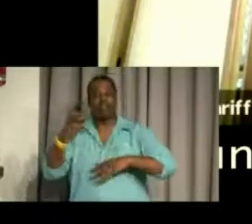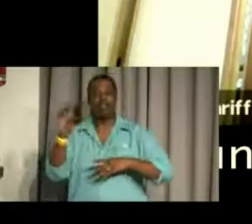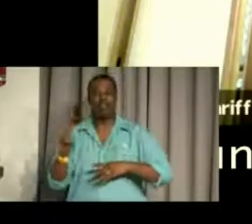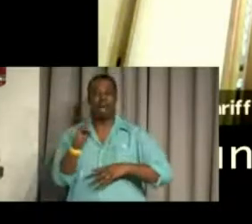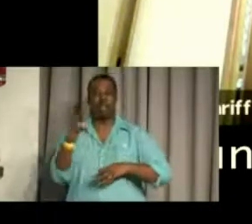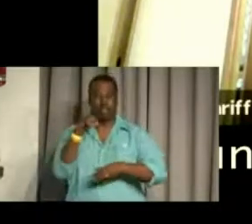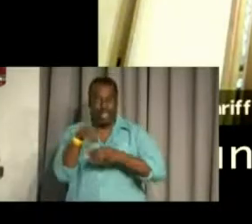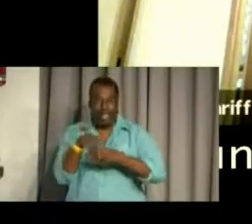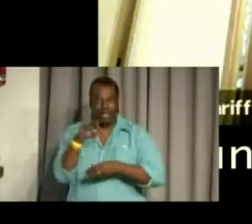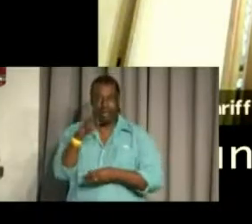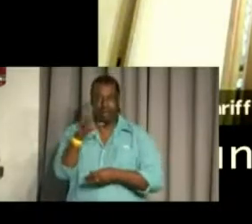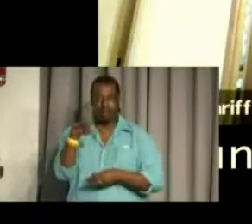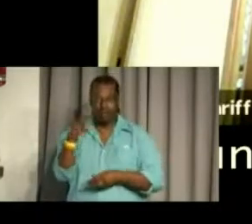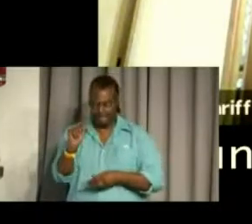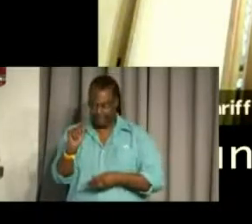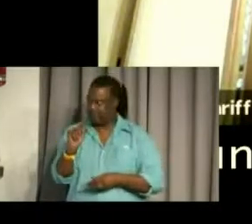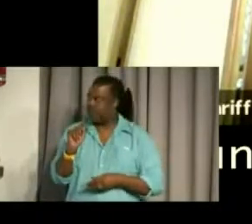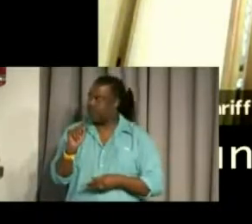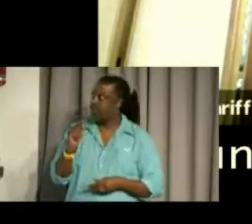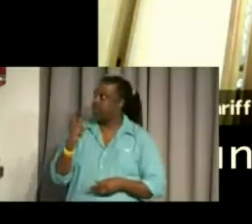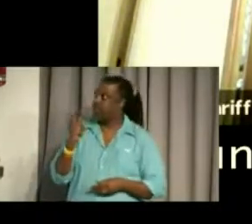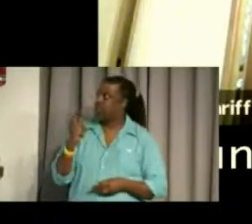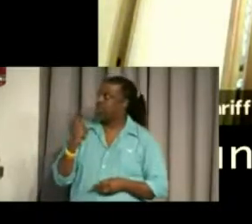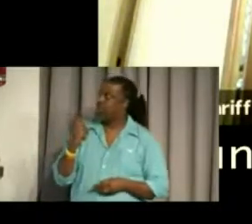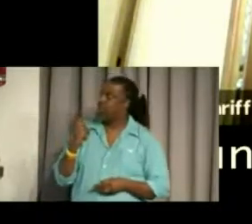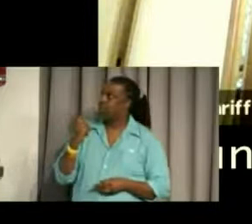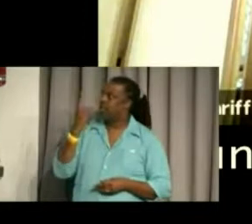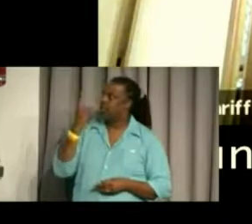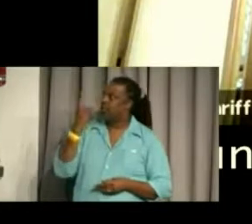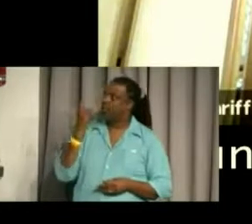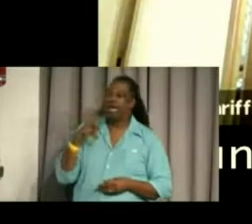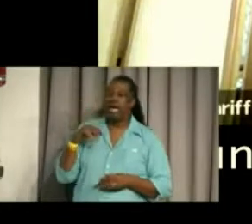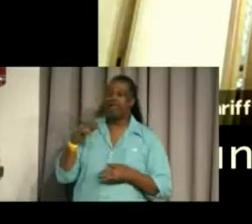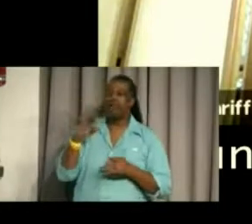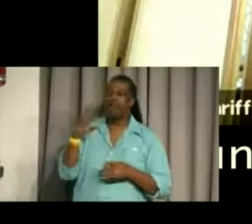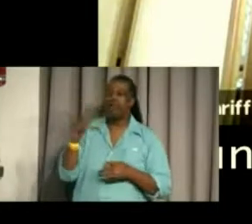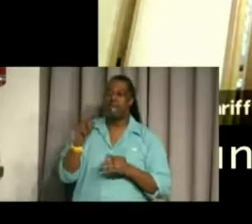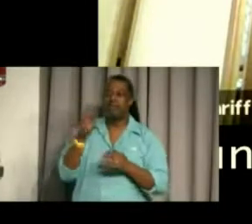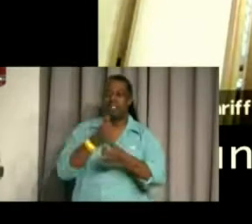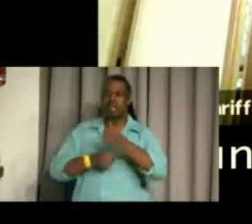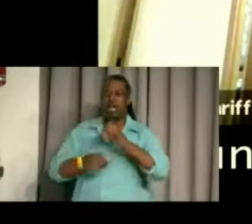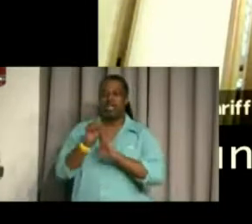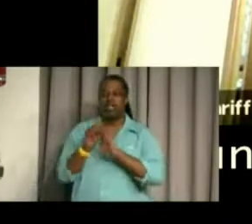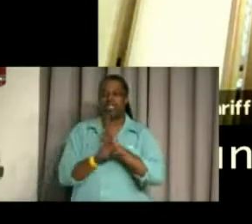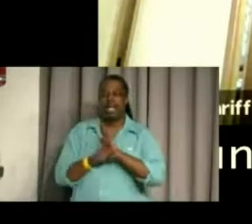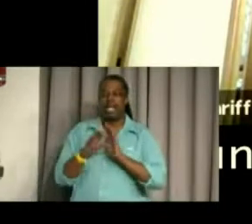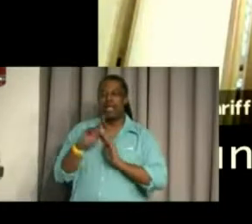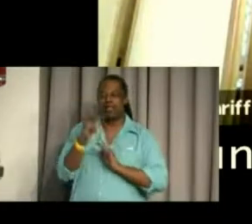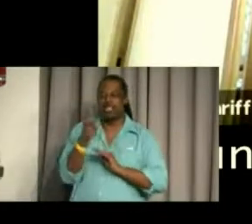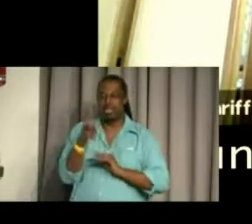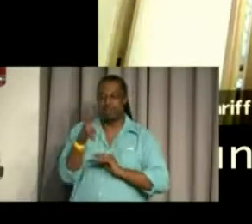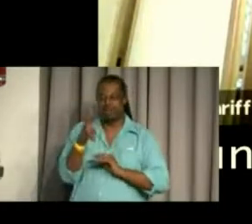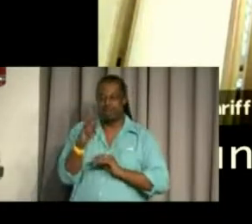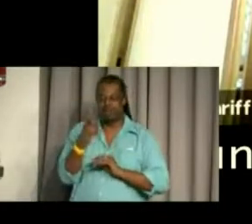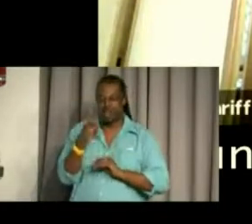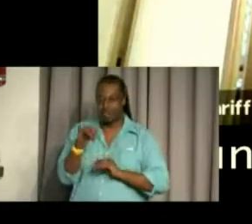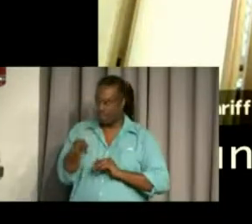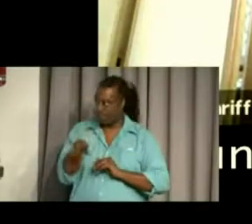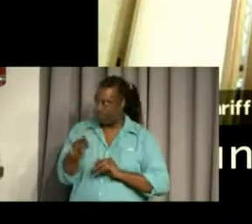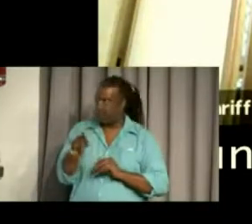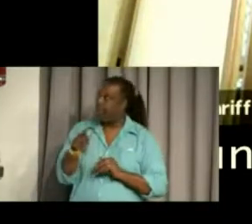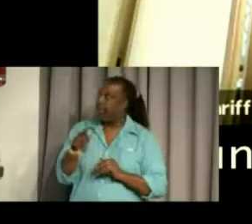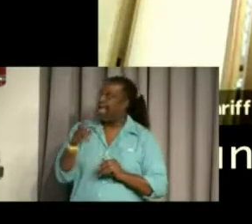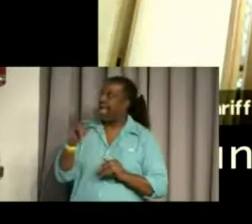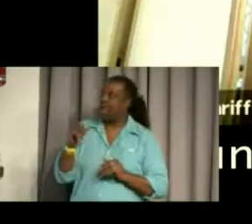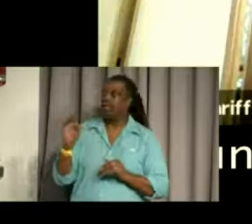Michigan, because Flint, the city of Flint, was under state receivership under Michigan's emergency manager law. And Michigan's emergency